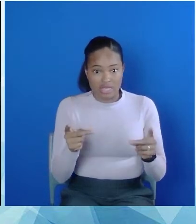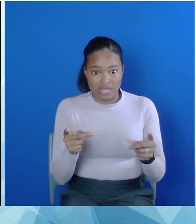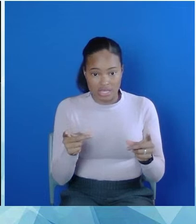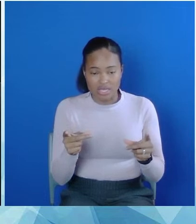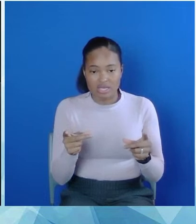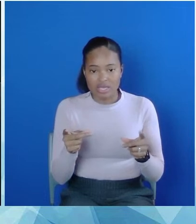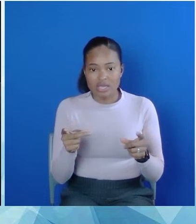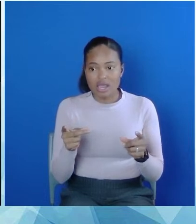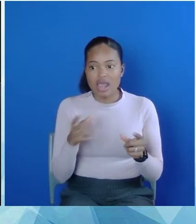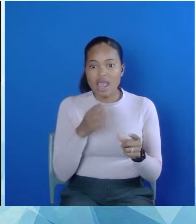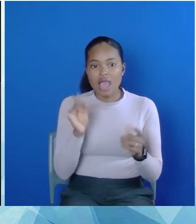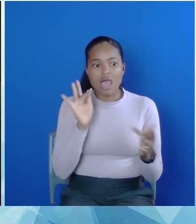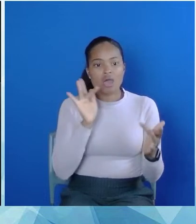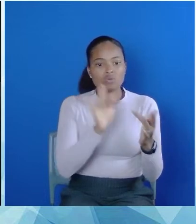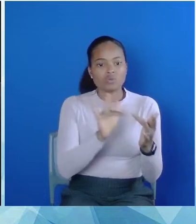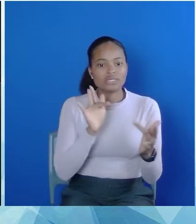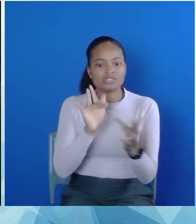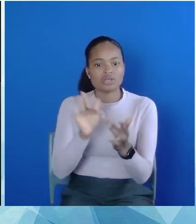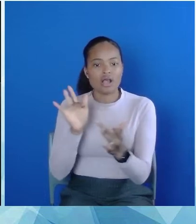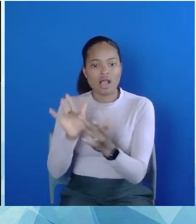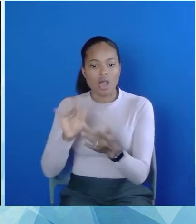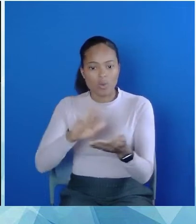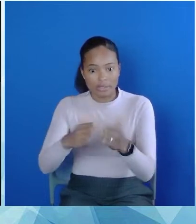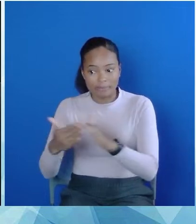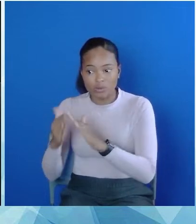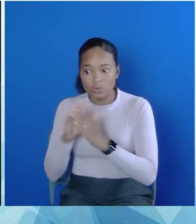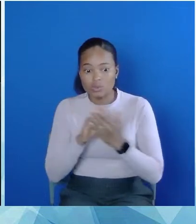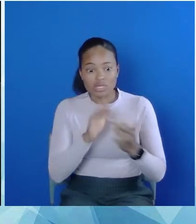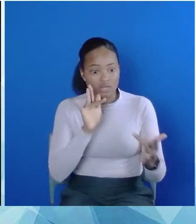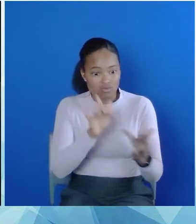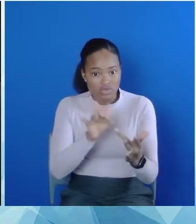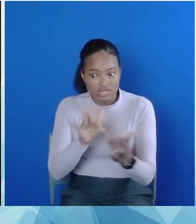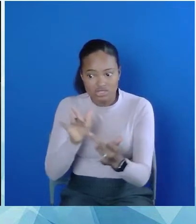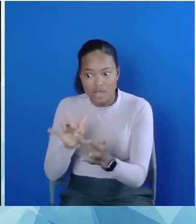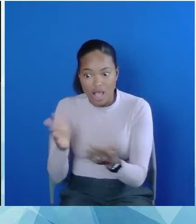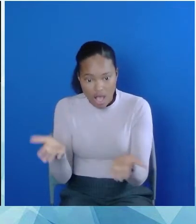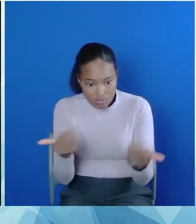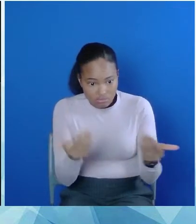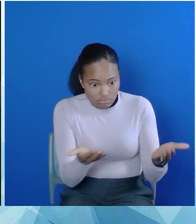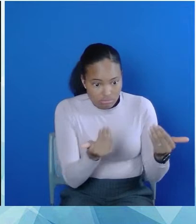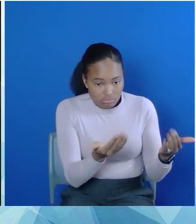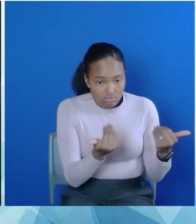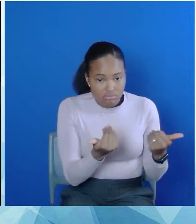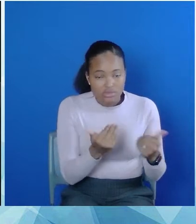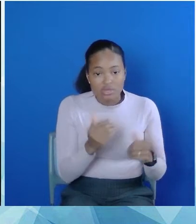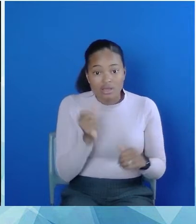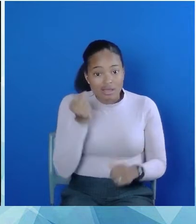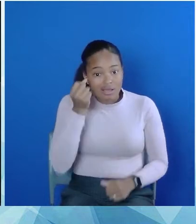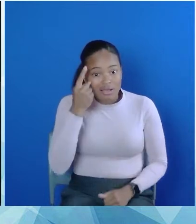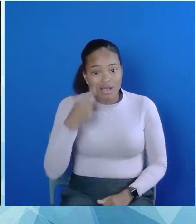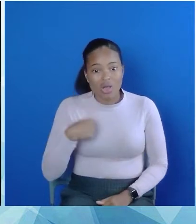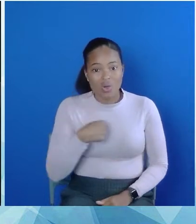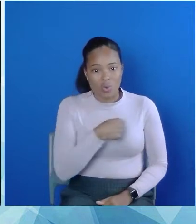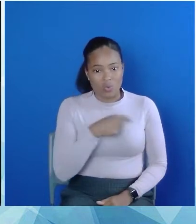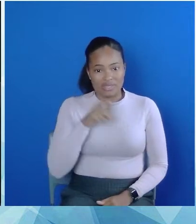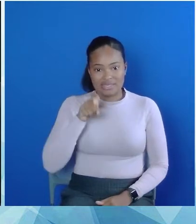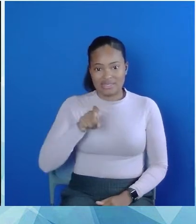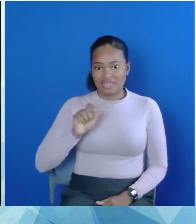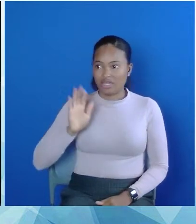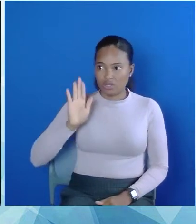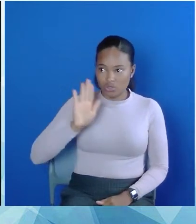and we've had to reach out to the community. But we really need your